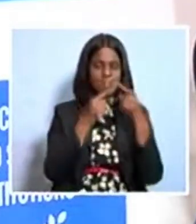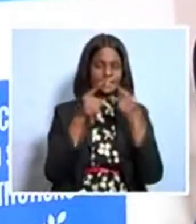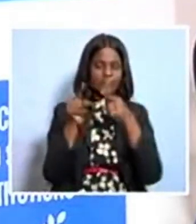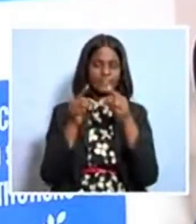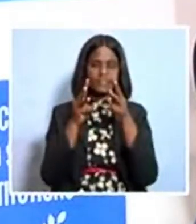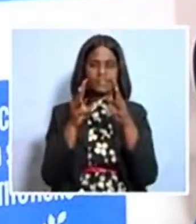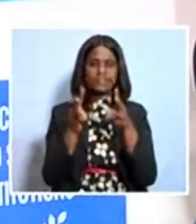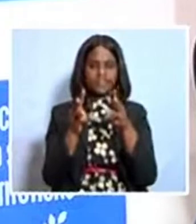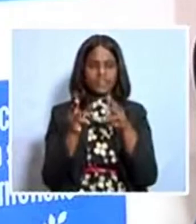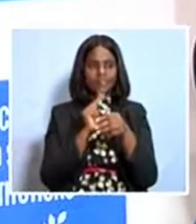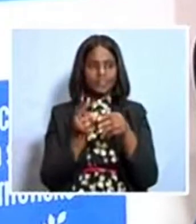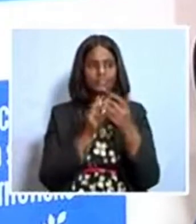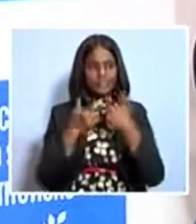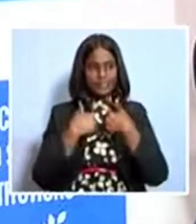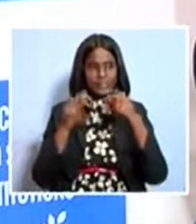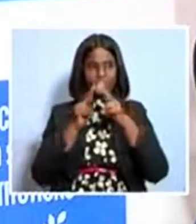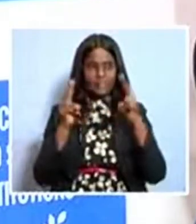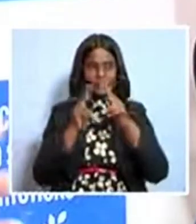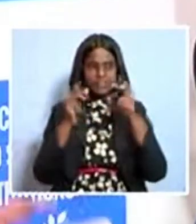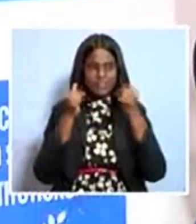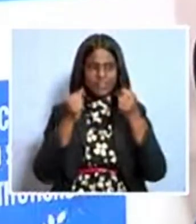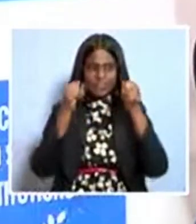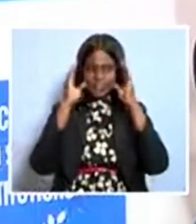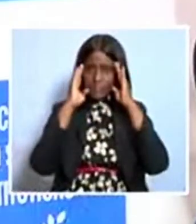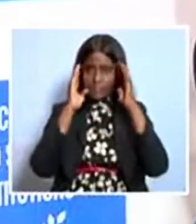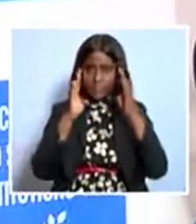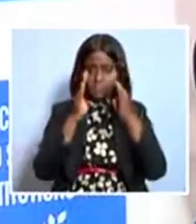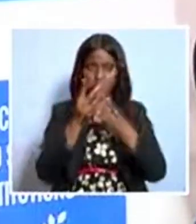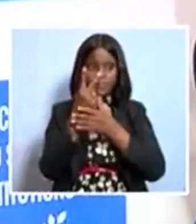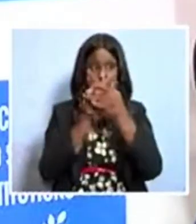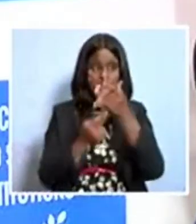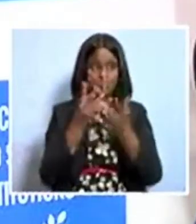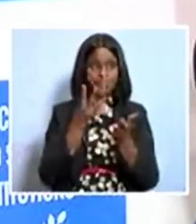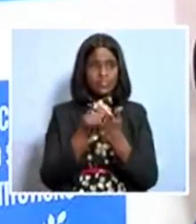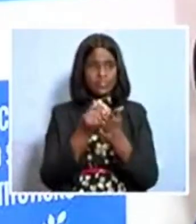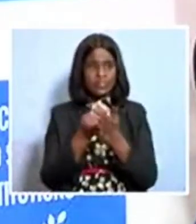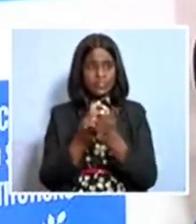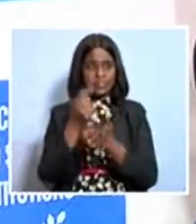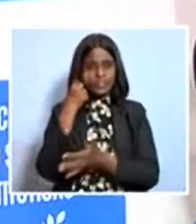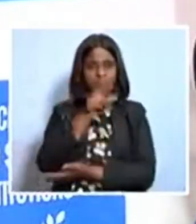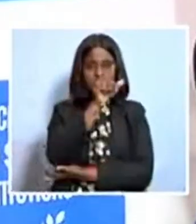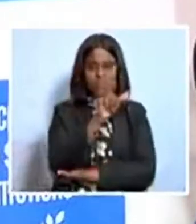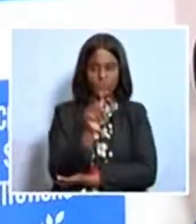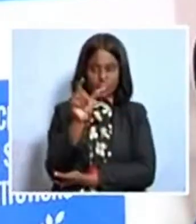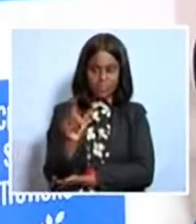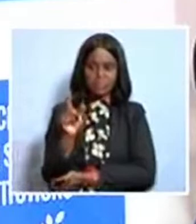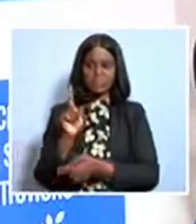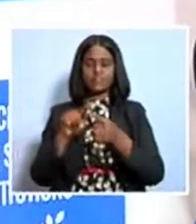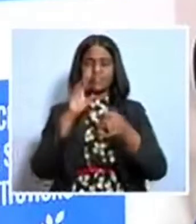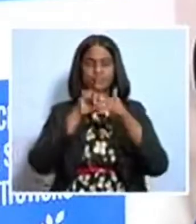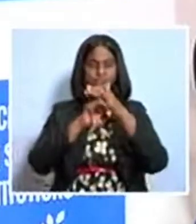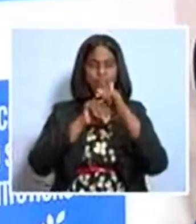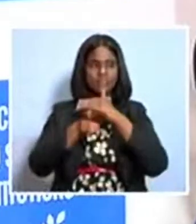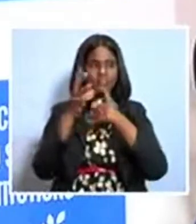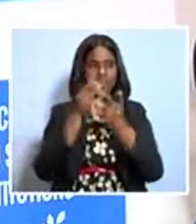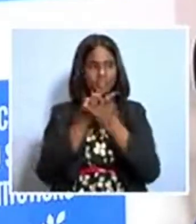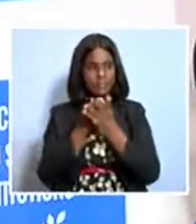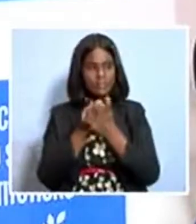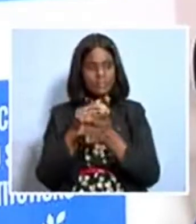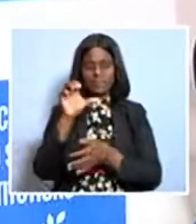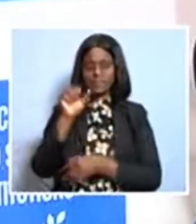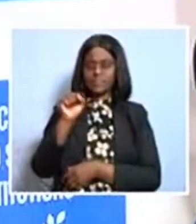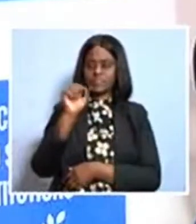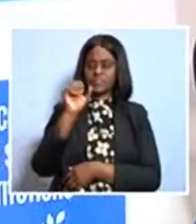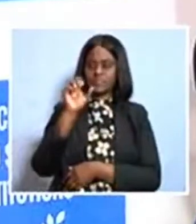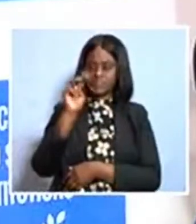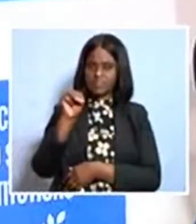And now we have a very strong focus both on still financial inclusion for the individual, but also access to finance for SMEs as well